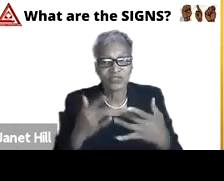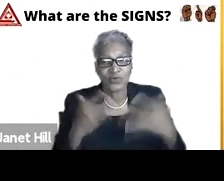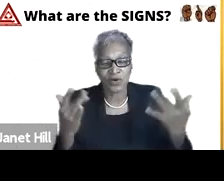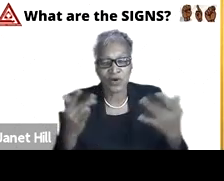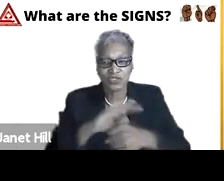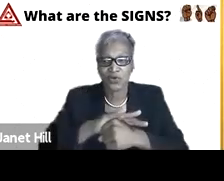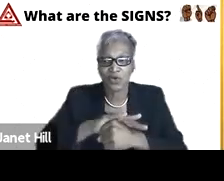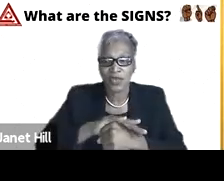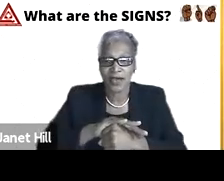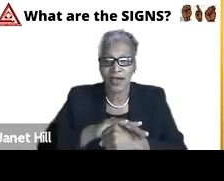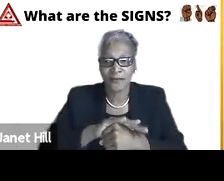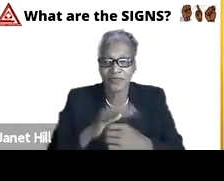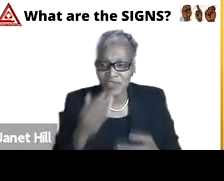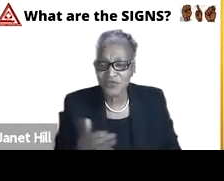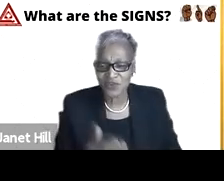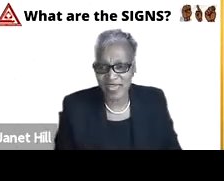we know what's going on. So